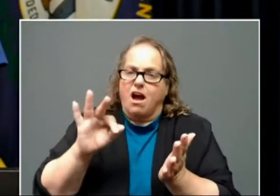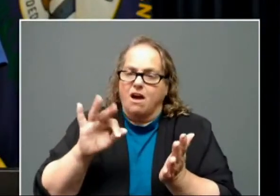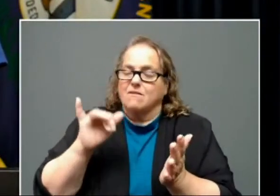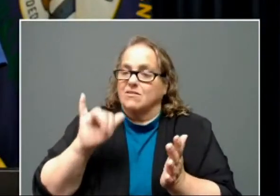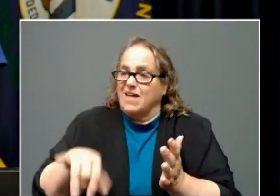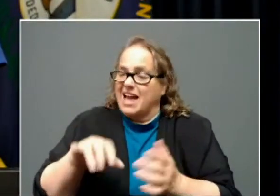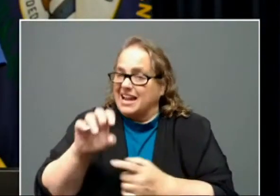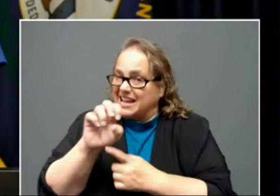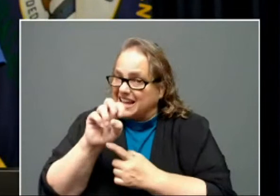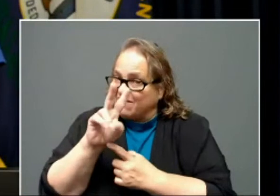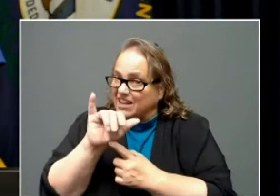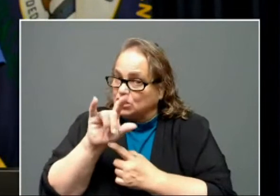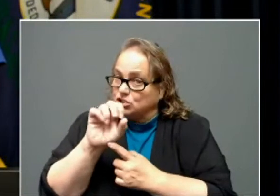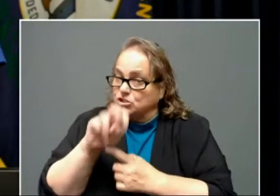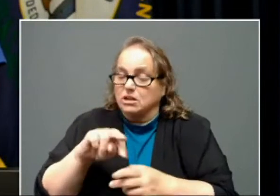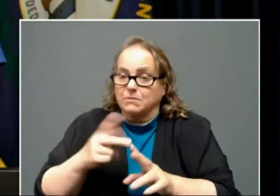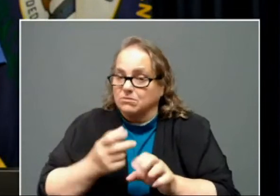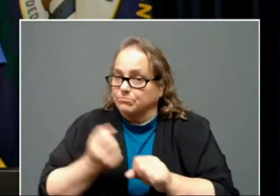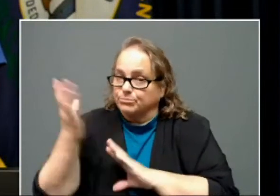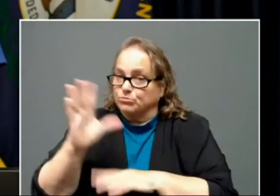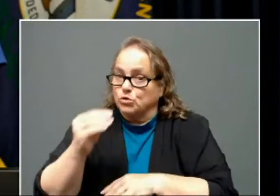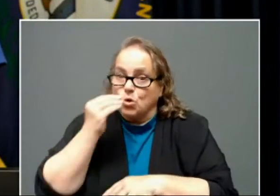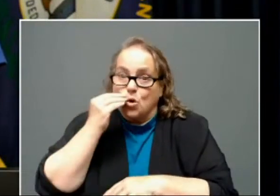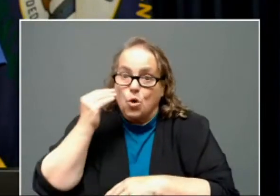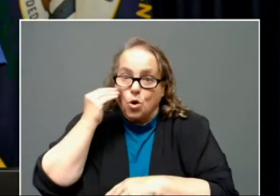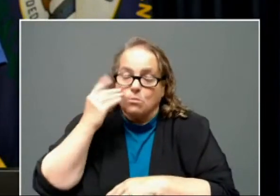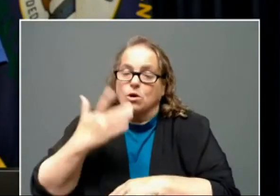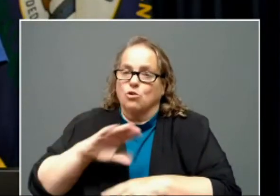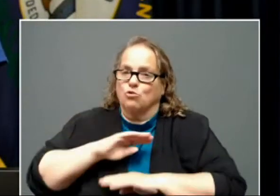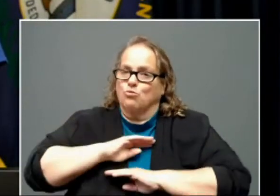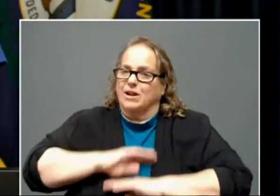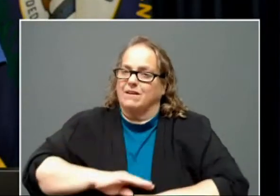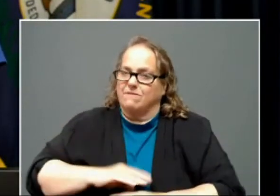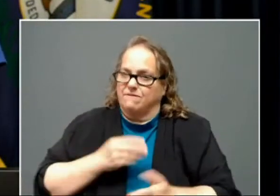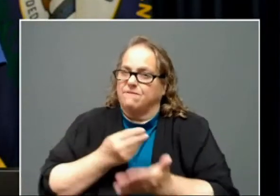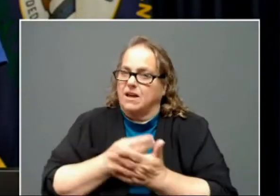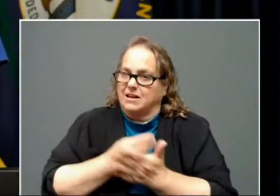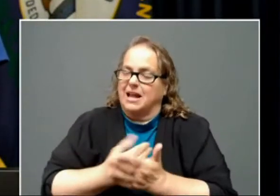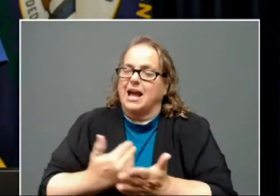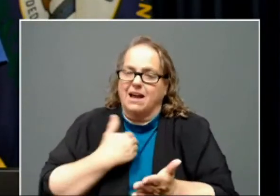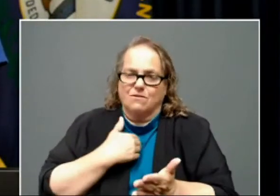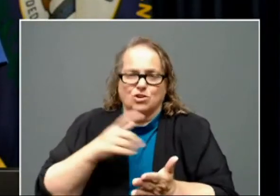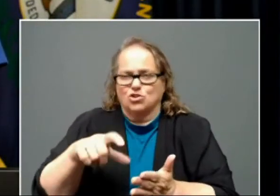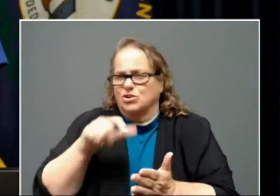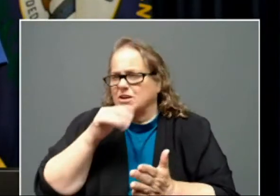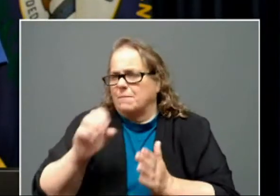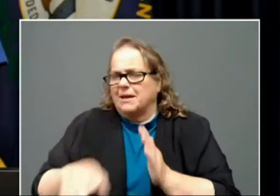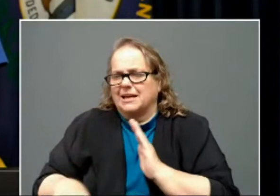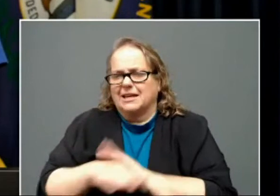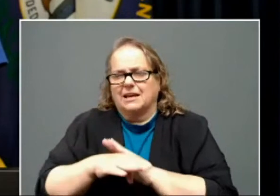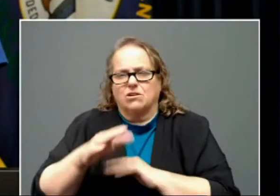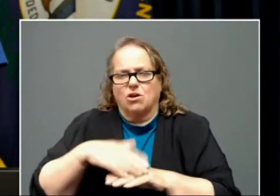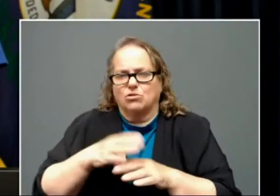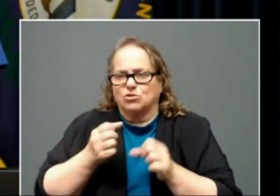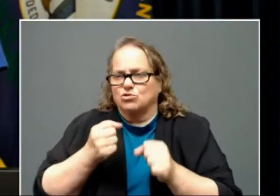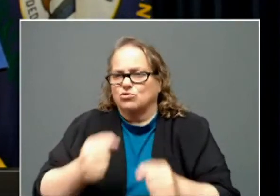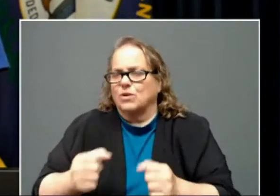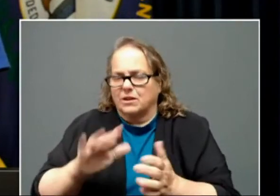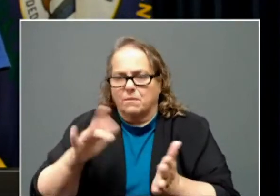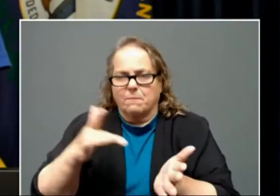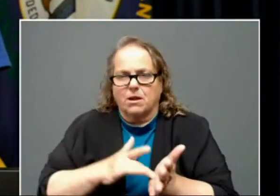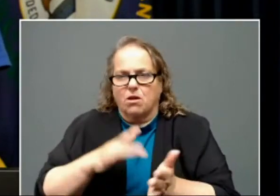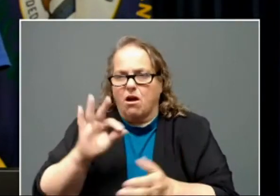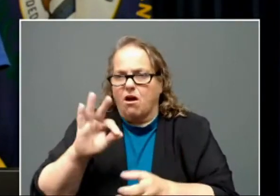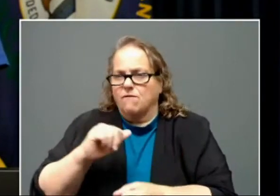Fund. I don't think anybody ought to be able to be kicked out on the street in the middle of COVID. I do know that there are a very